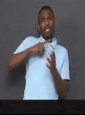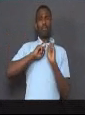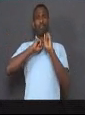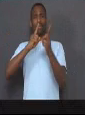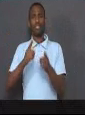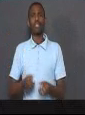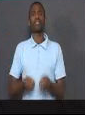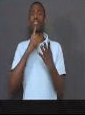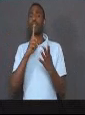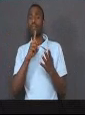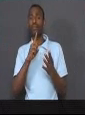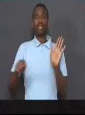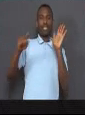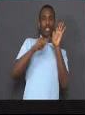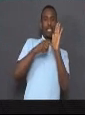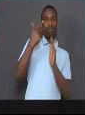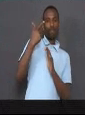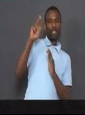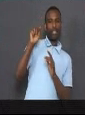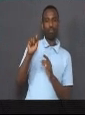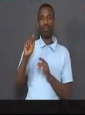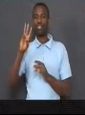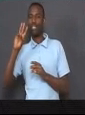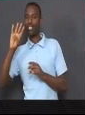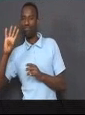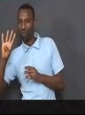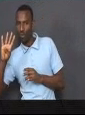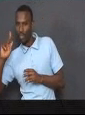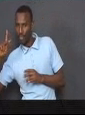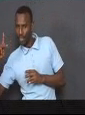Therefore, our answer is